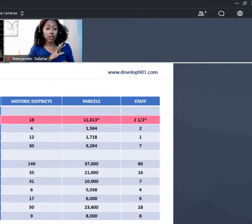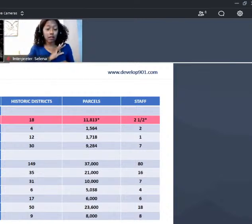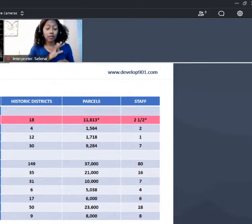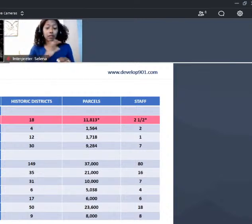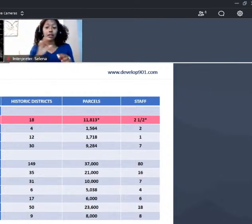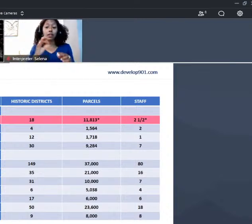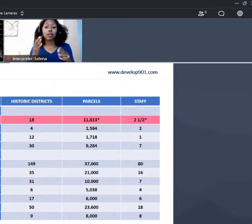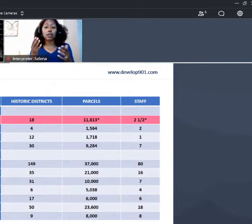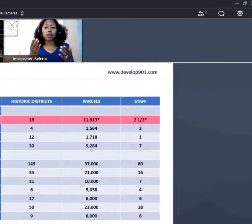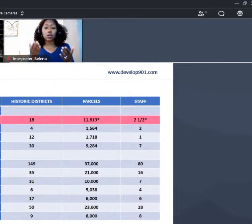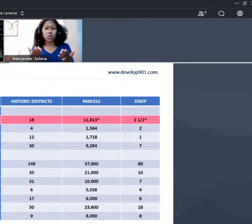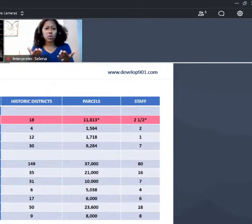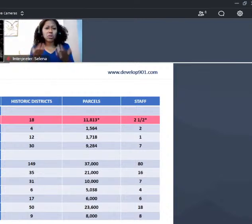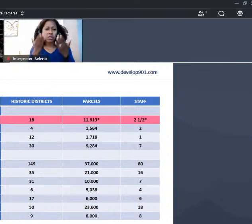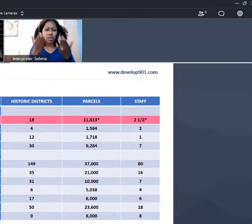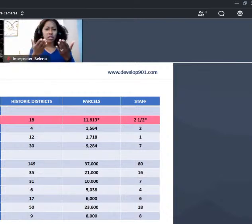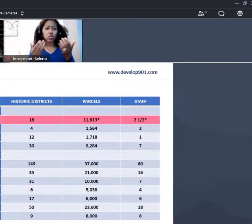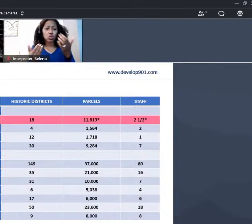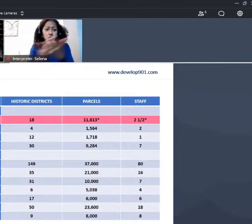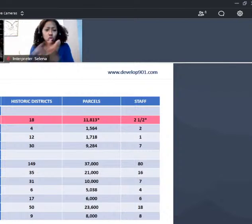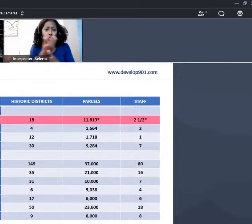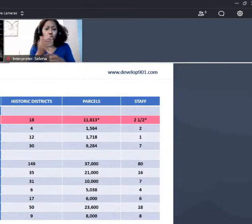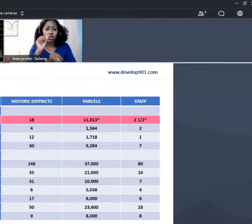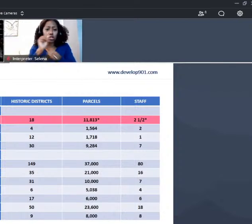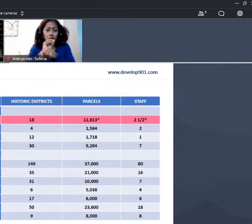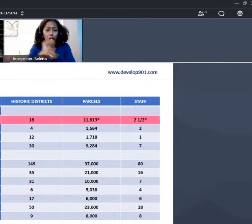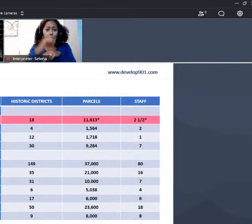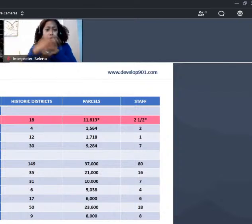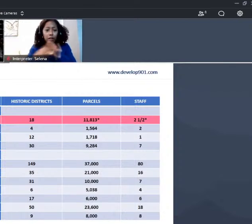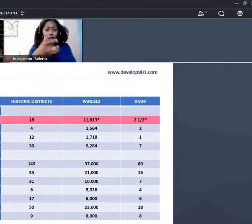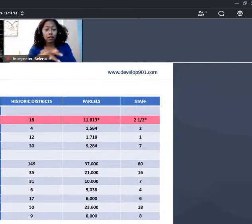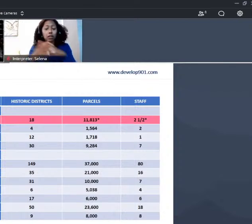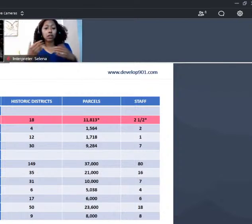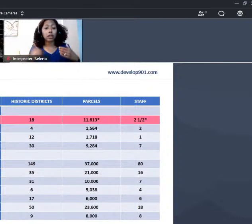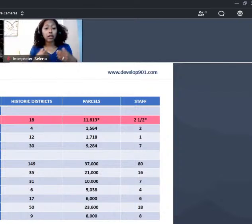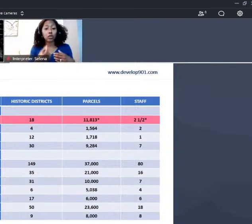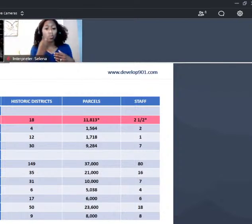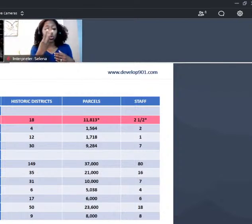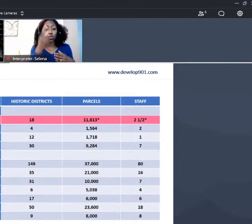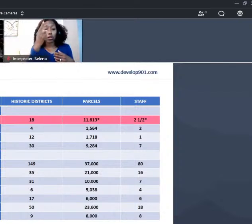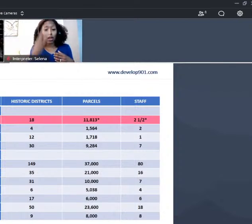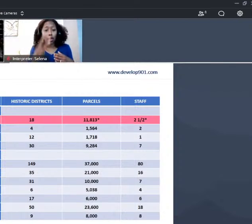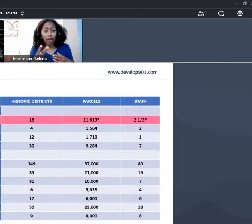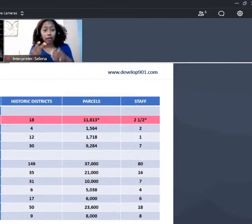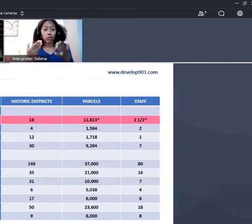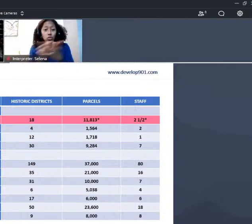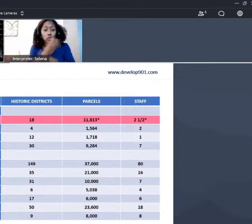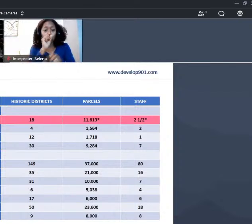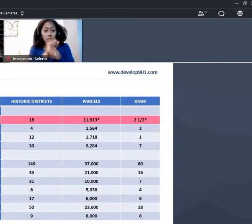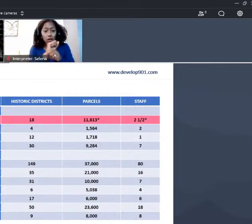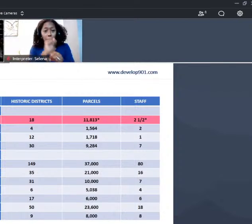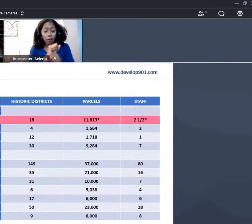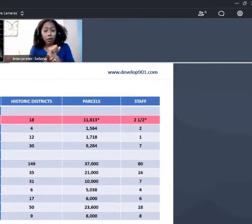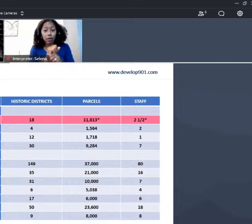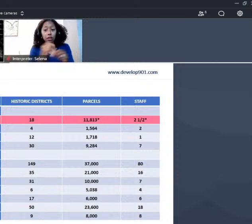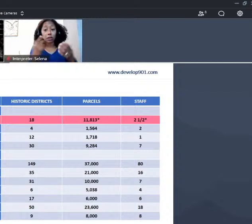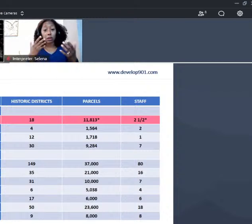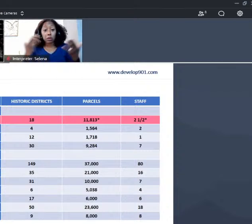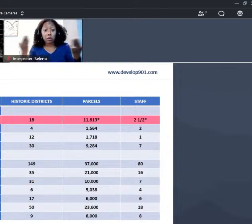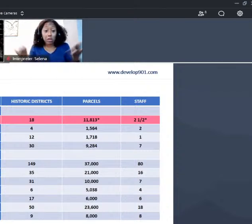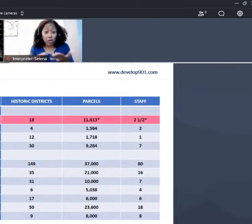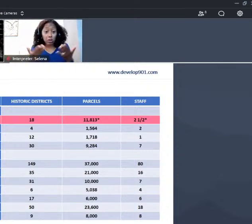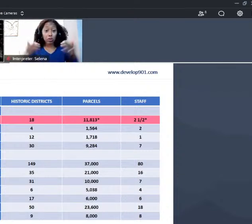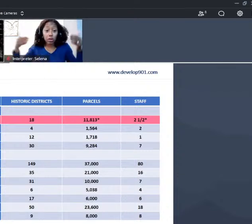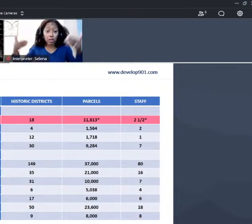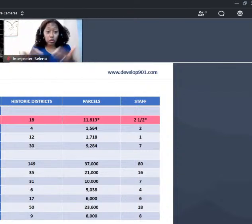the additional position. That'll give us 2.5 positions. I say 1/2, and while we're here, we might as well introduce